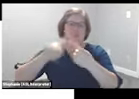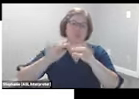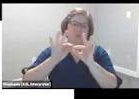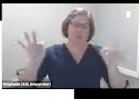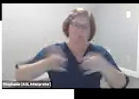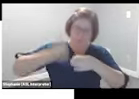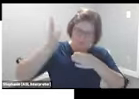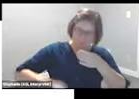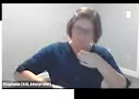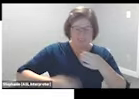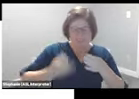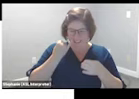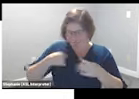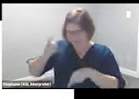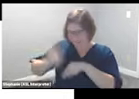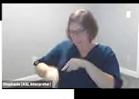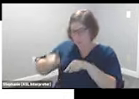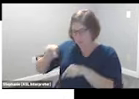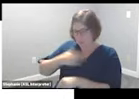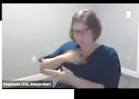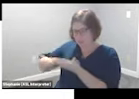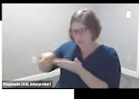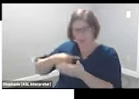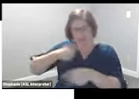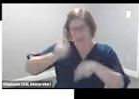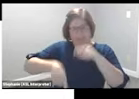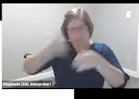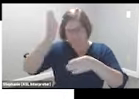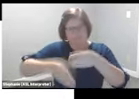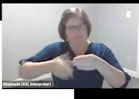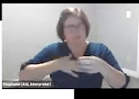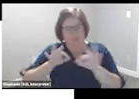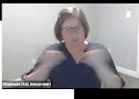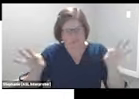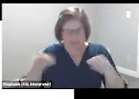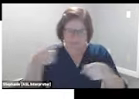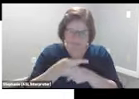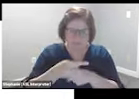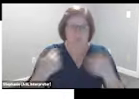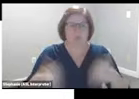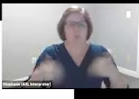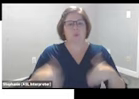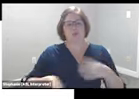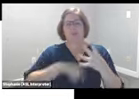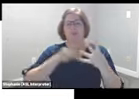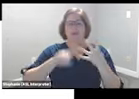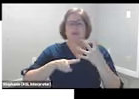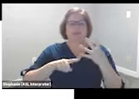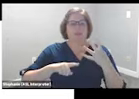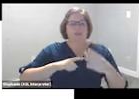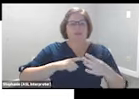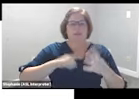can't complete your research. As I said, there's impeded research, and there are so many barriers to individuals with sensory disabilities as